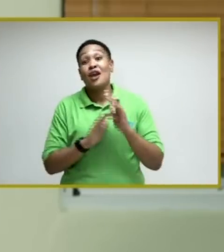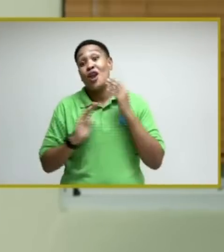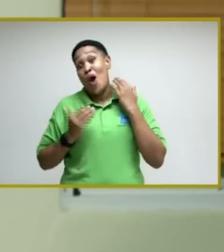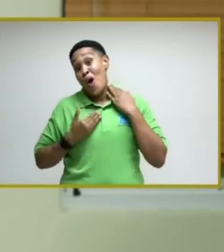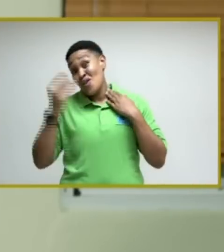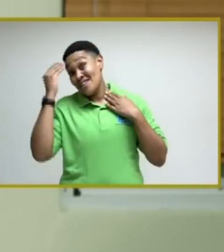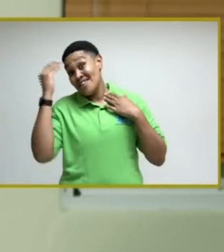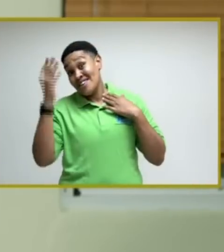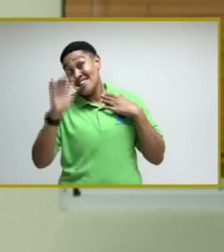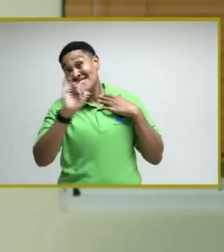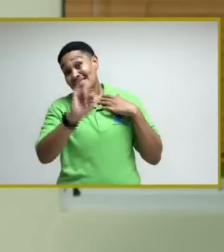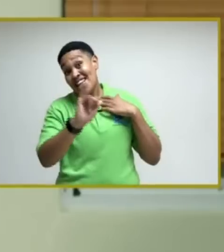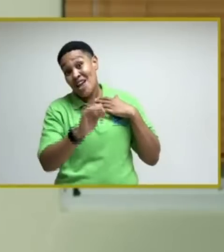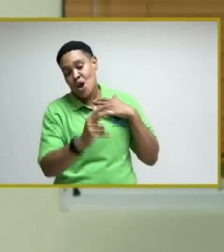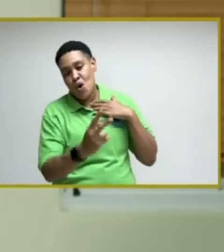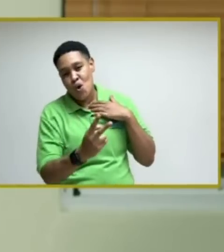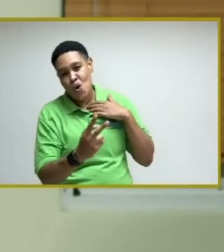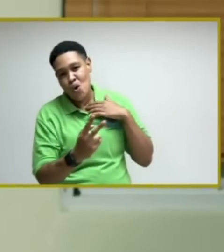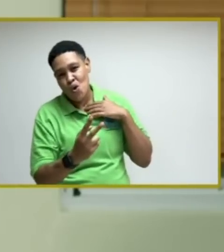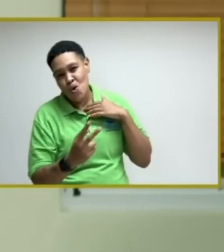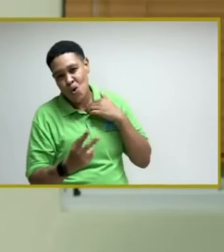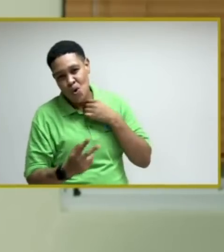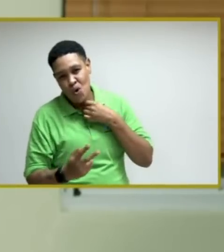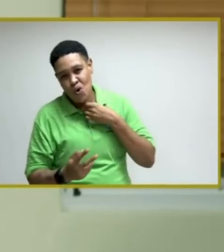on quarantine measures.